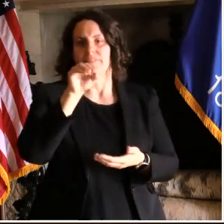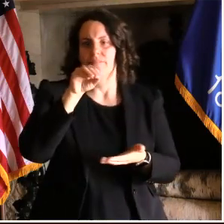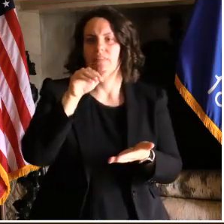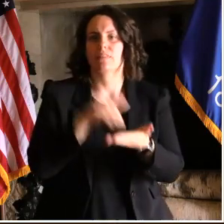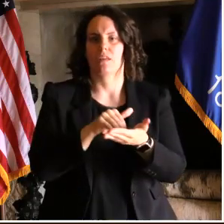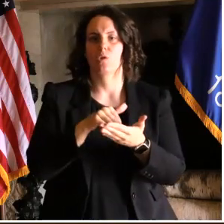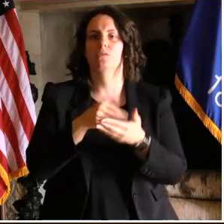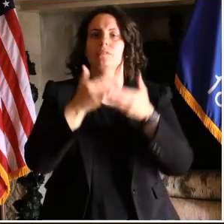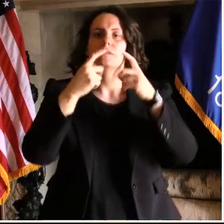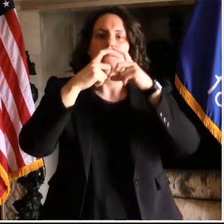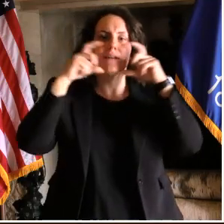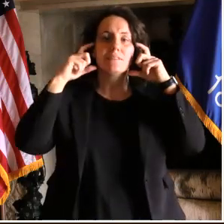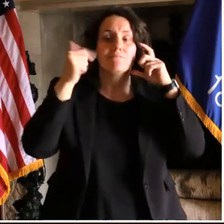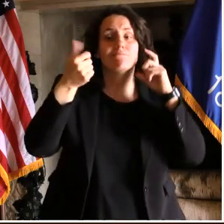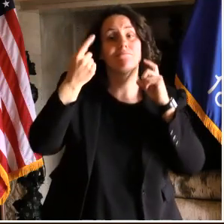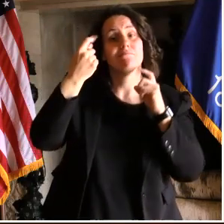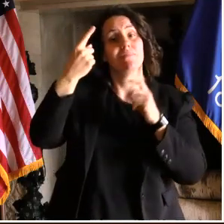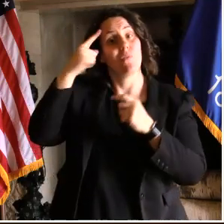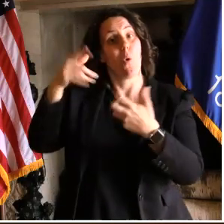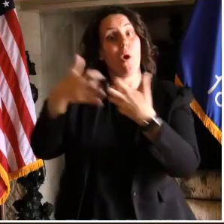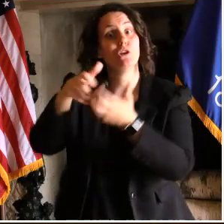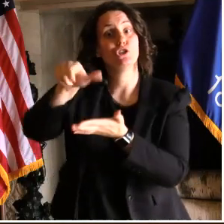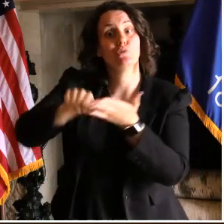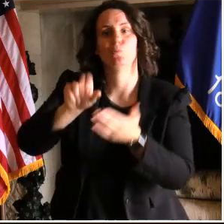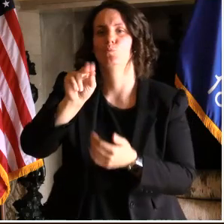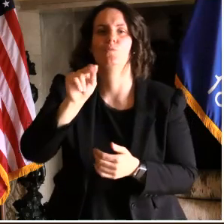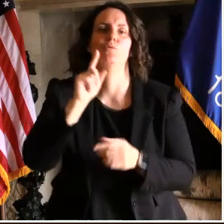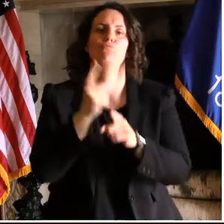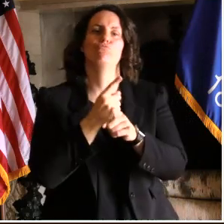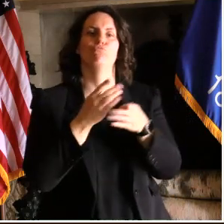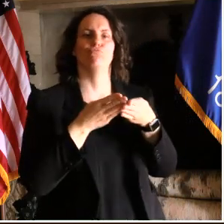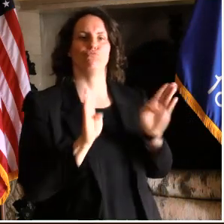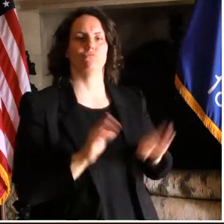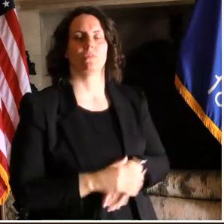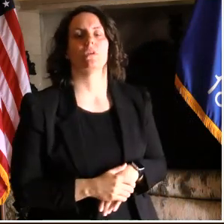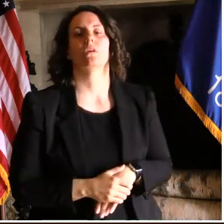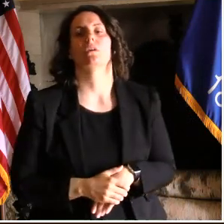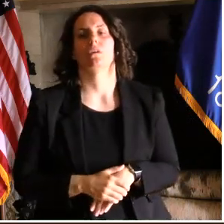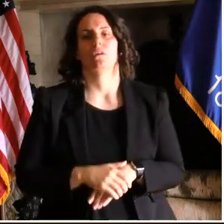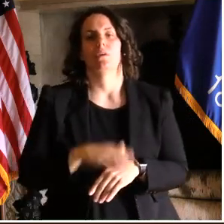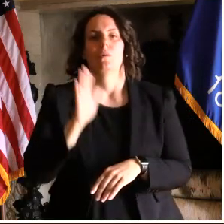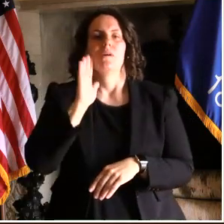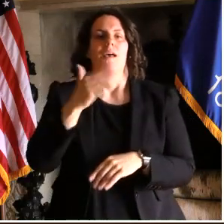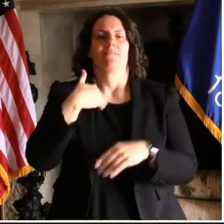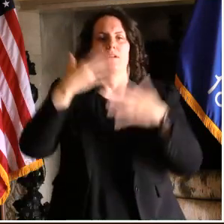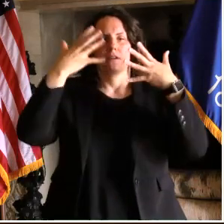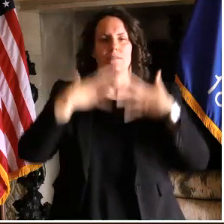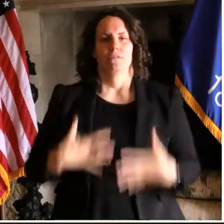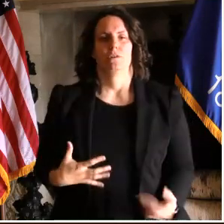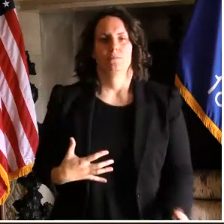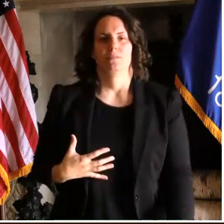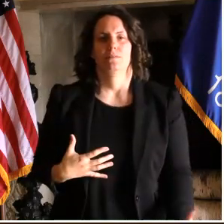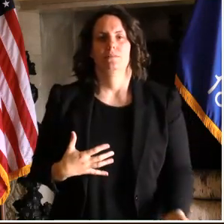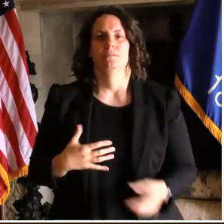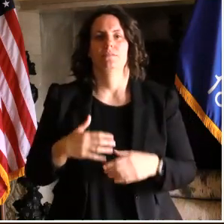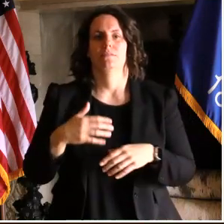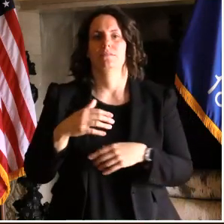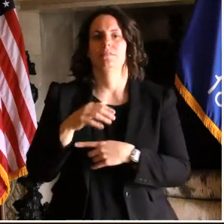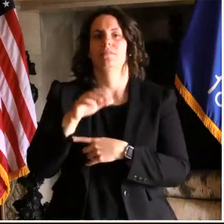11,000 coveralls, 3,000 N95 face masks, and 35,000 pairs of protective